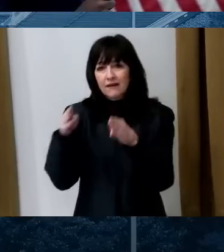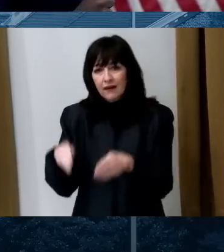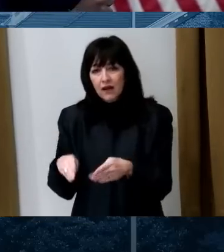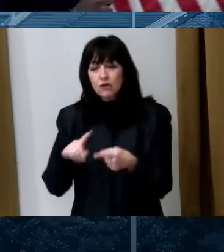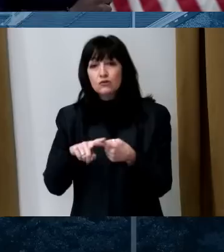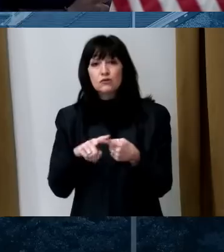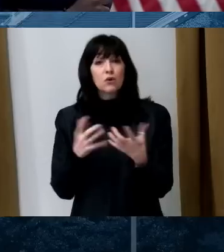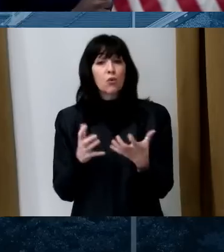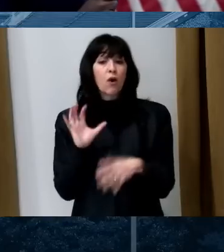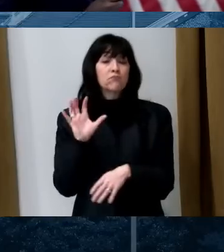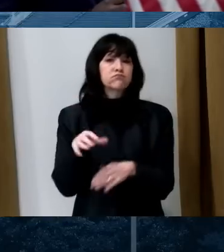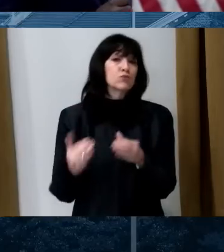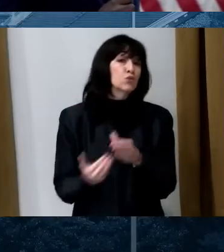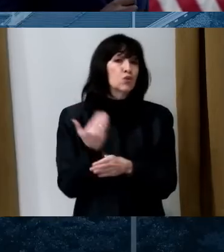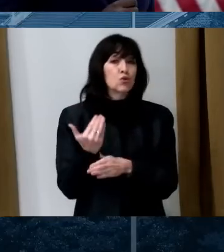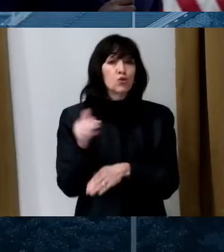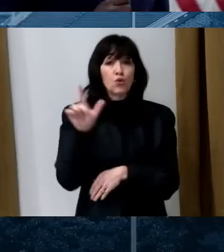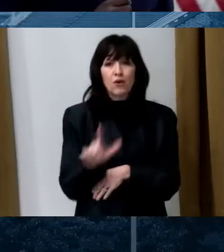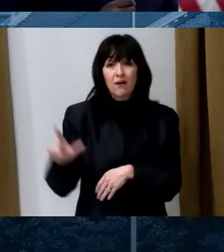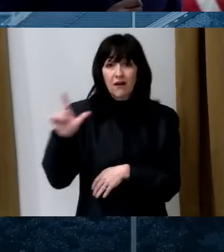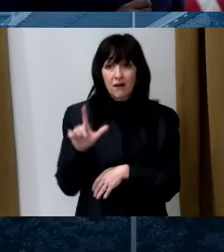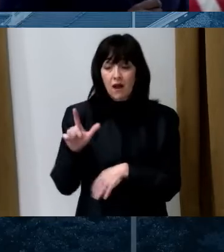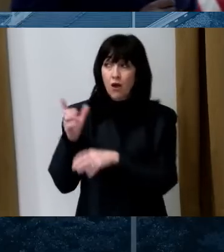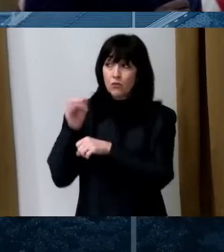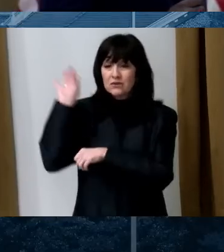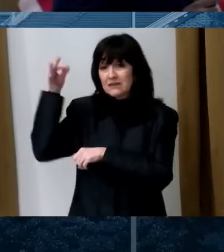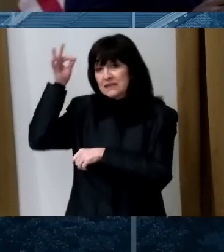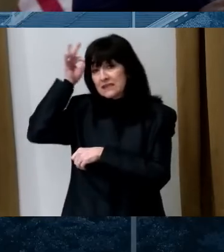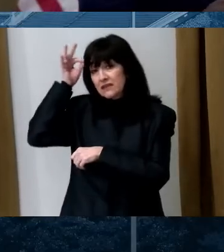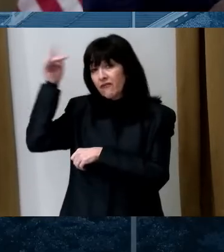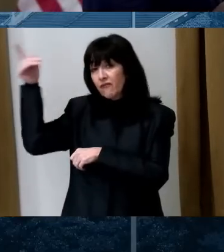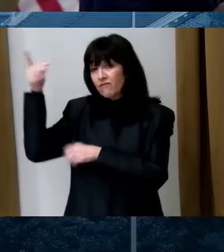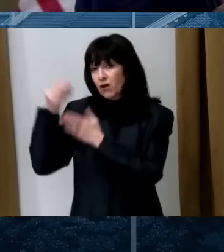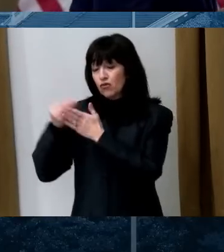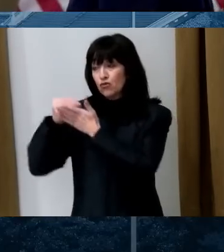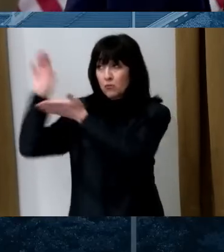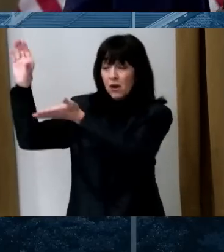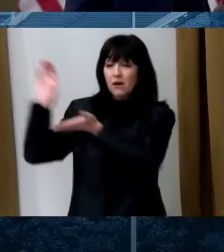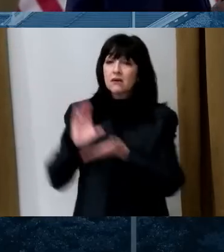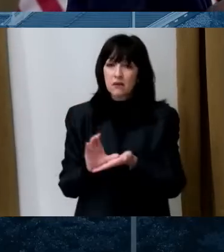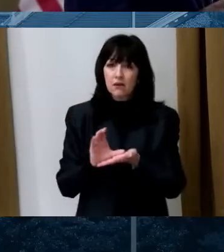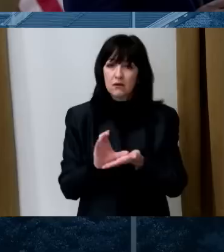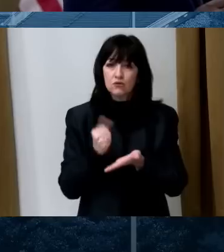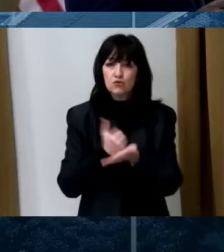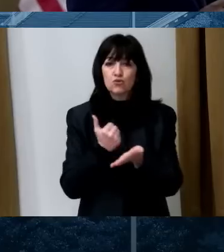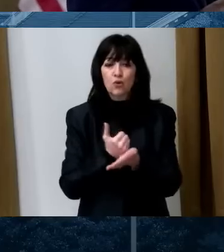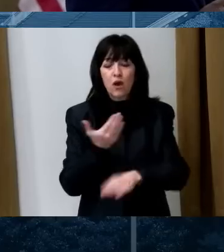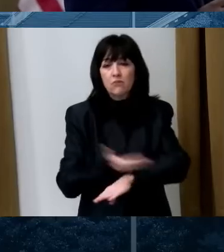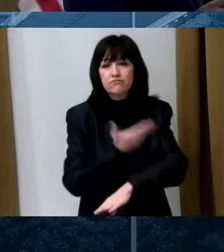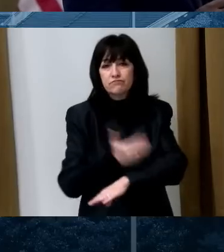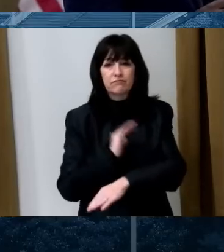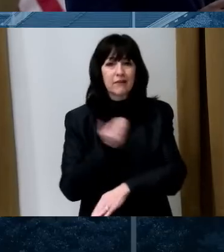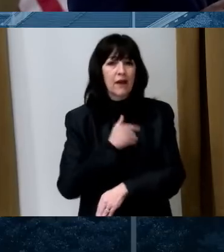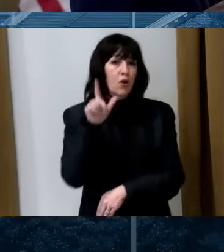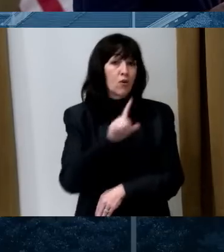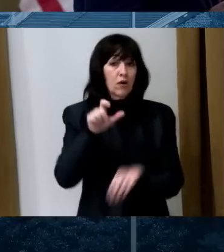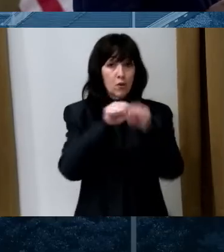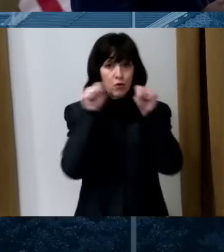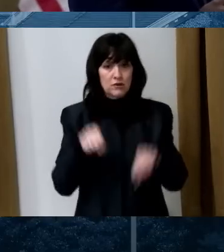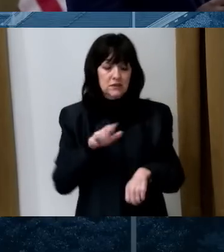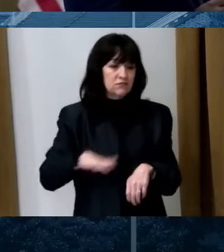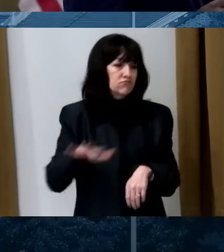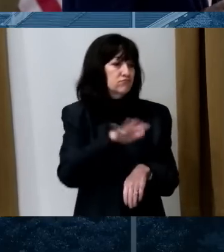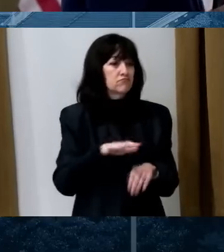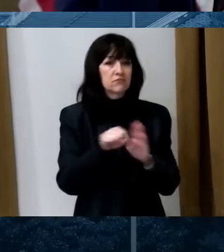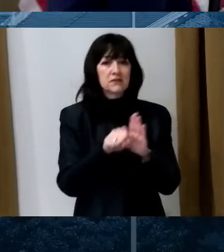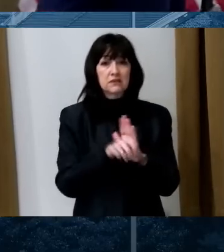new libraries. We received a lot of federal funding in ARP to support improvement of our library system throughout the state, and I think